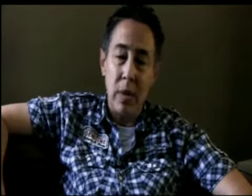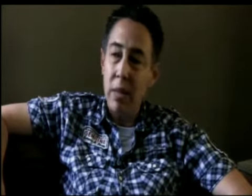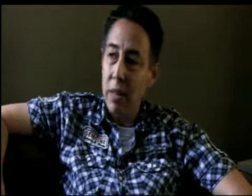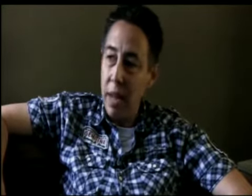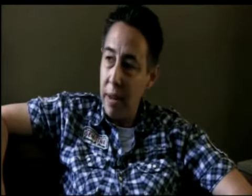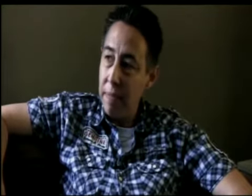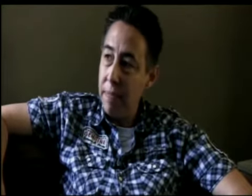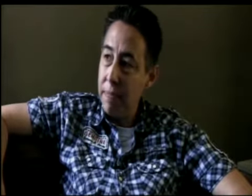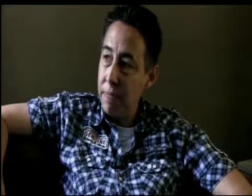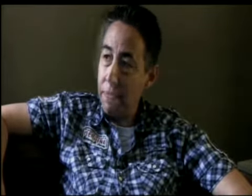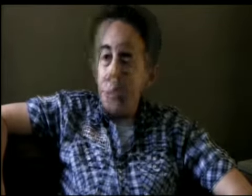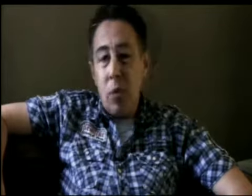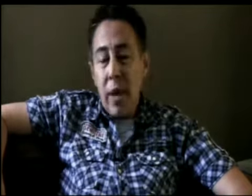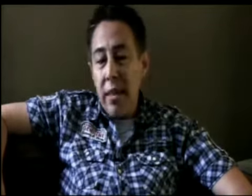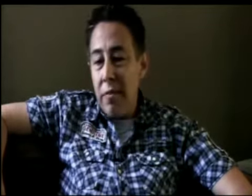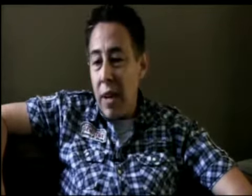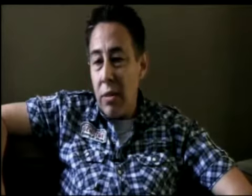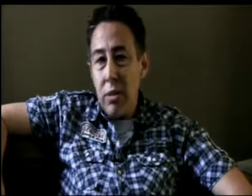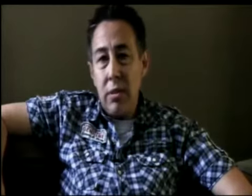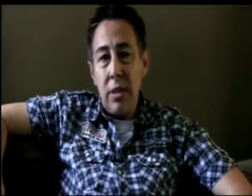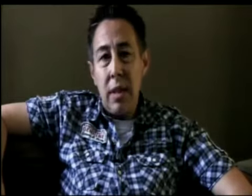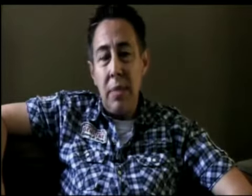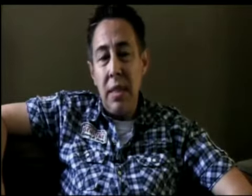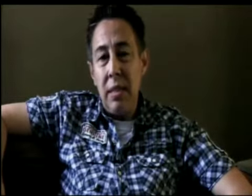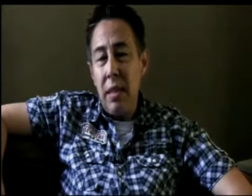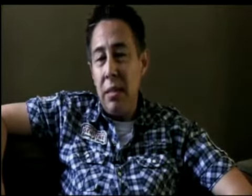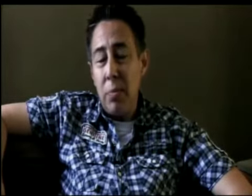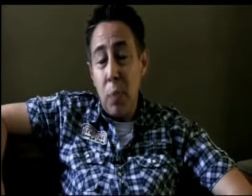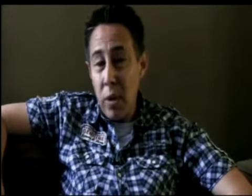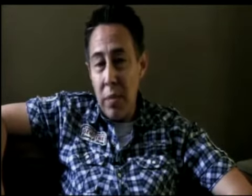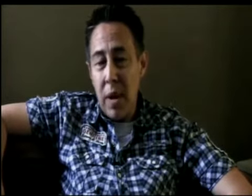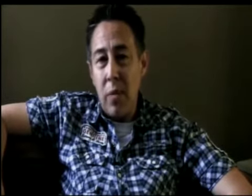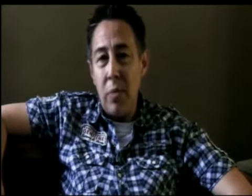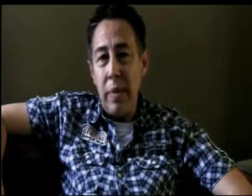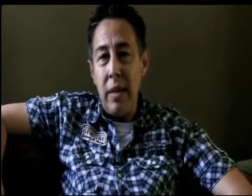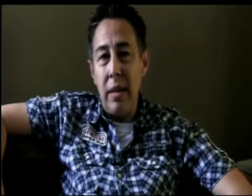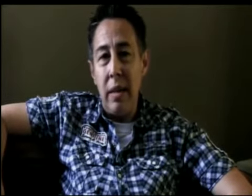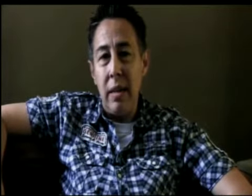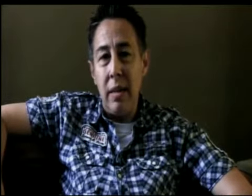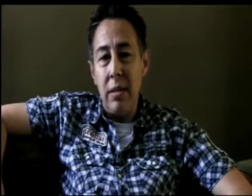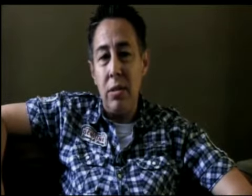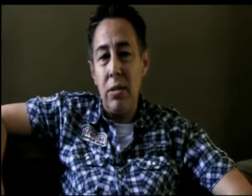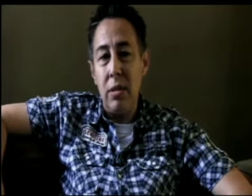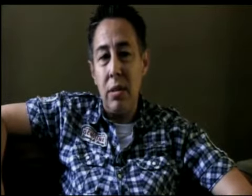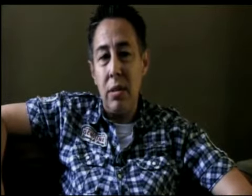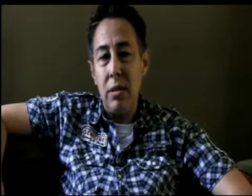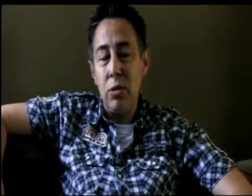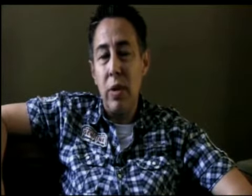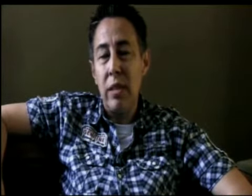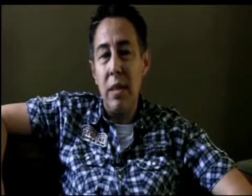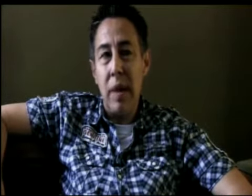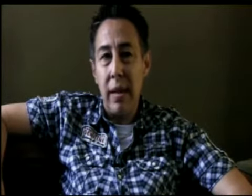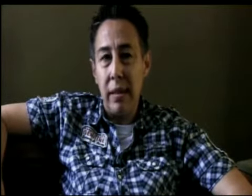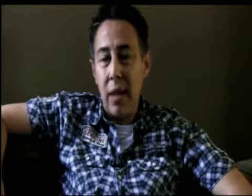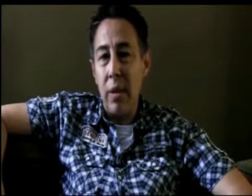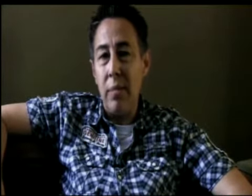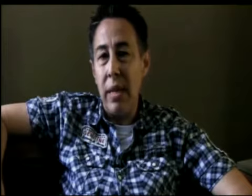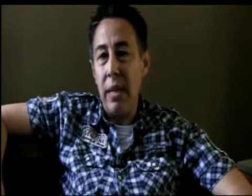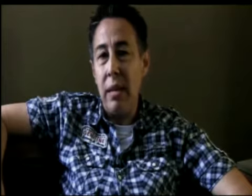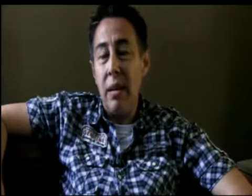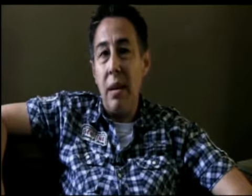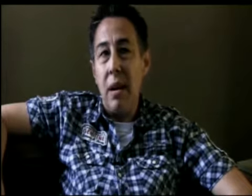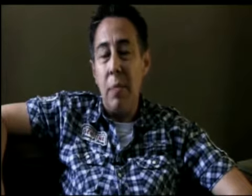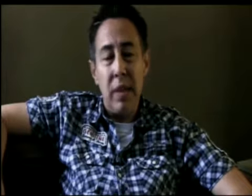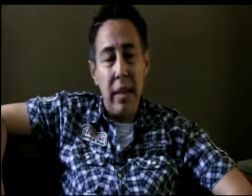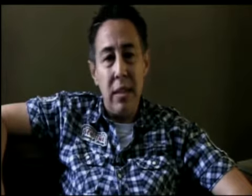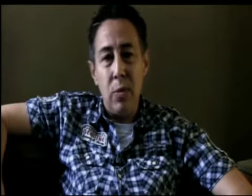actually living with today. The way that Founders MCC has supported my well-being is strictly by allowing